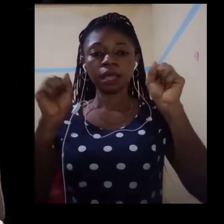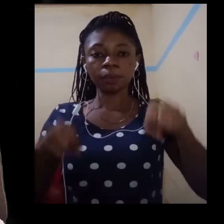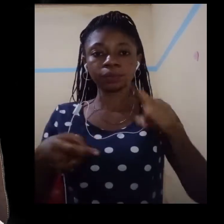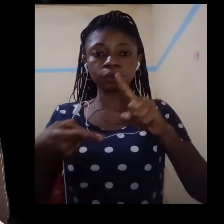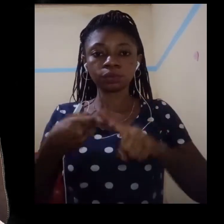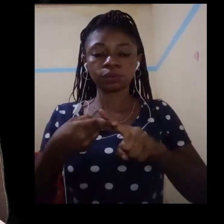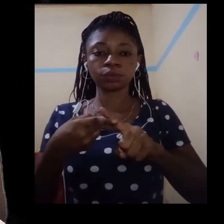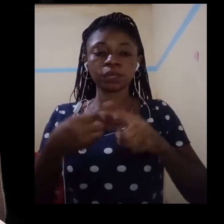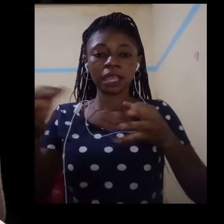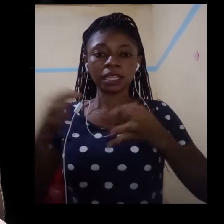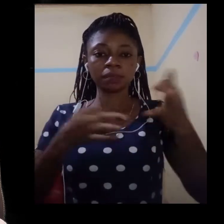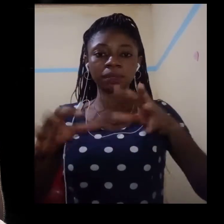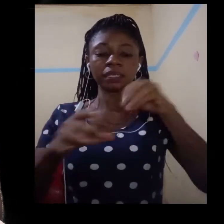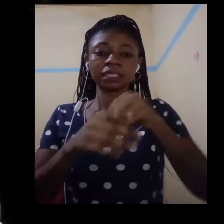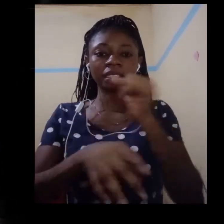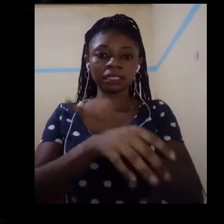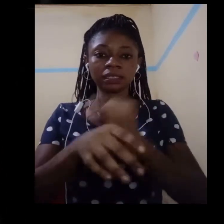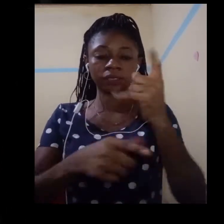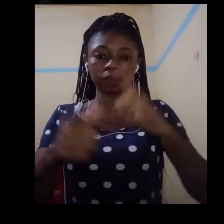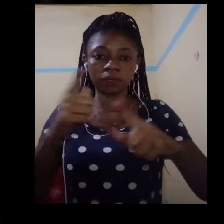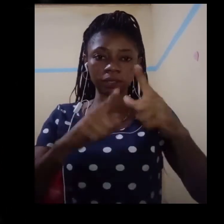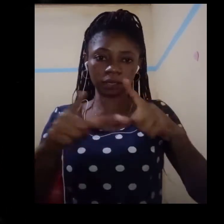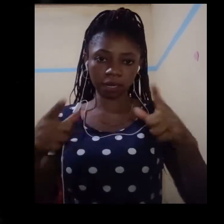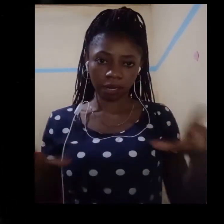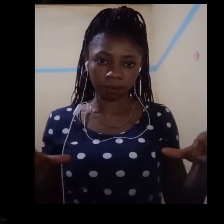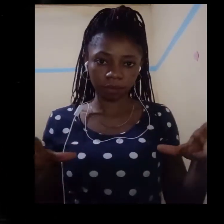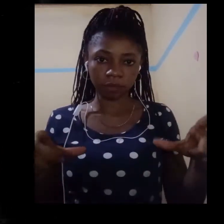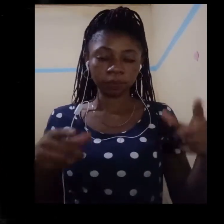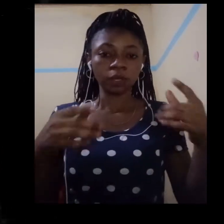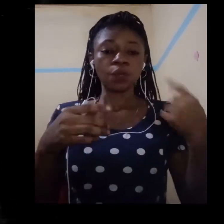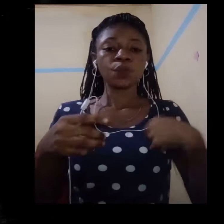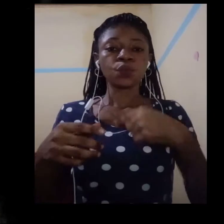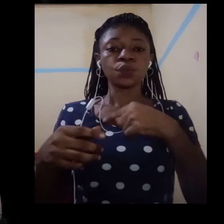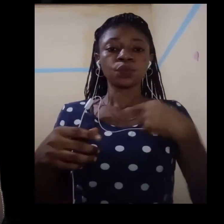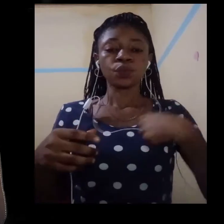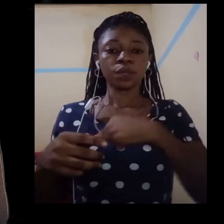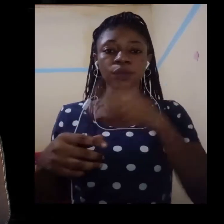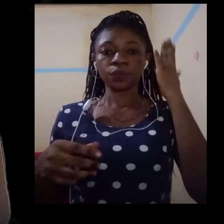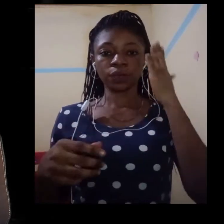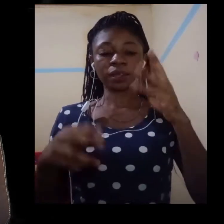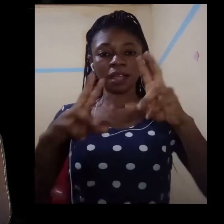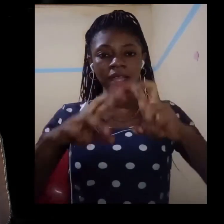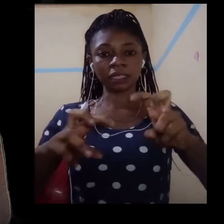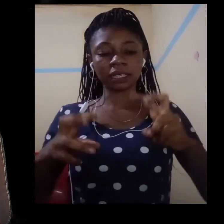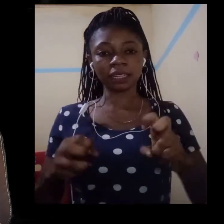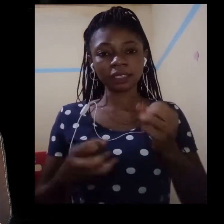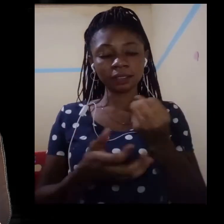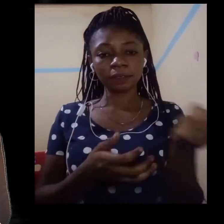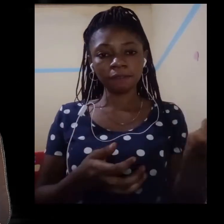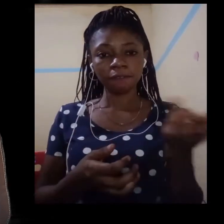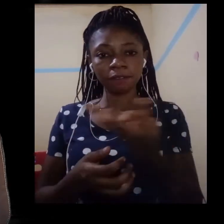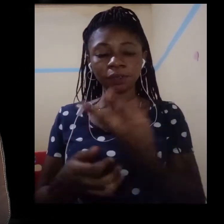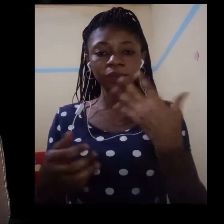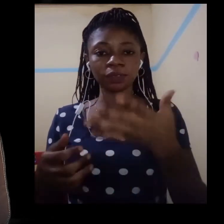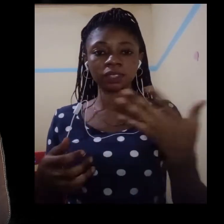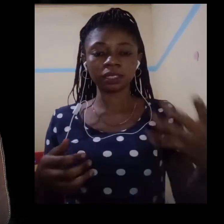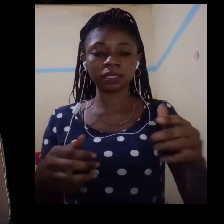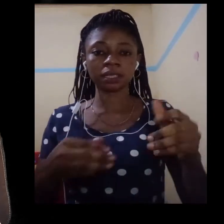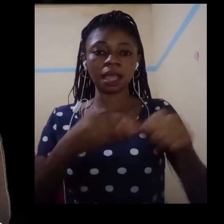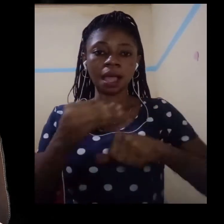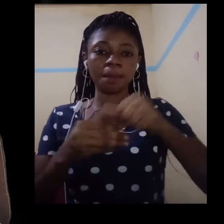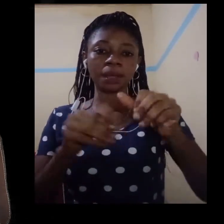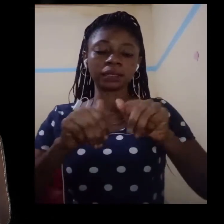we're going to be looking at a few things regarding how she told her story. We're going to delve a little